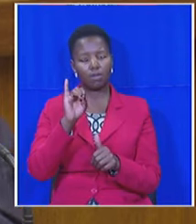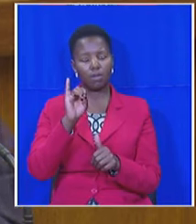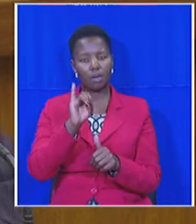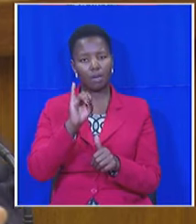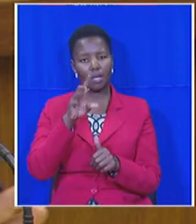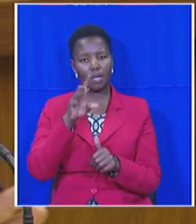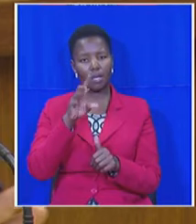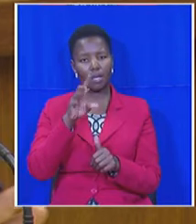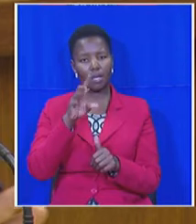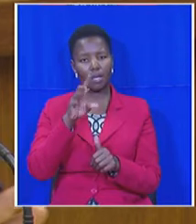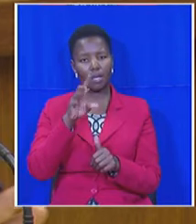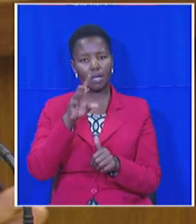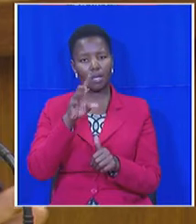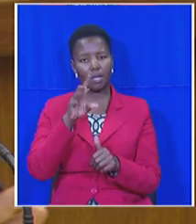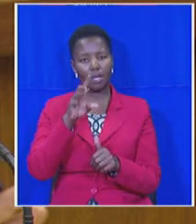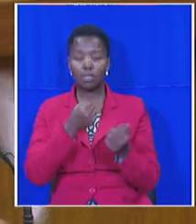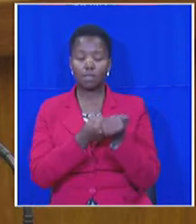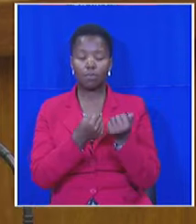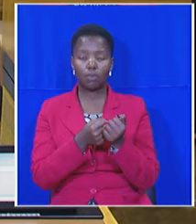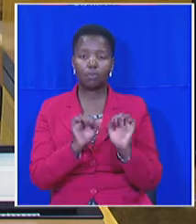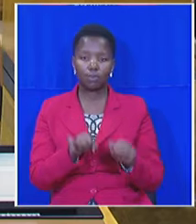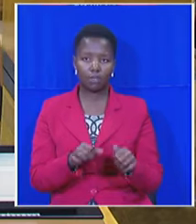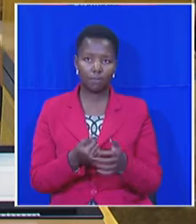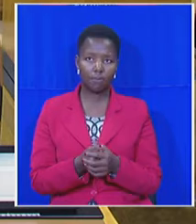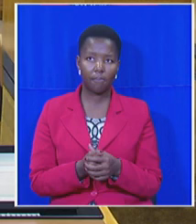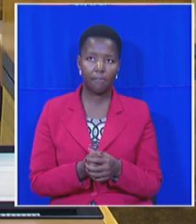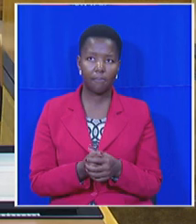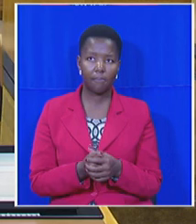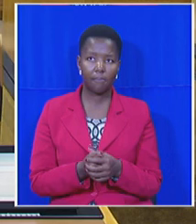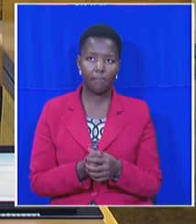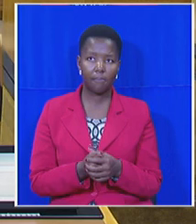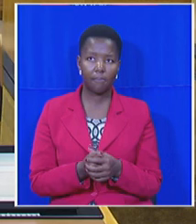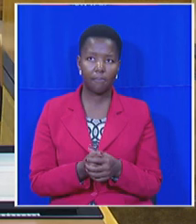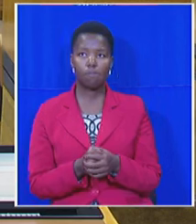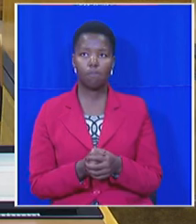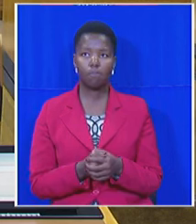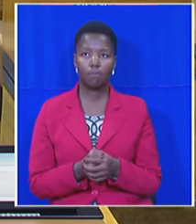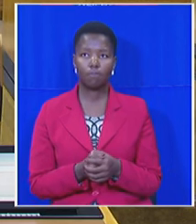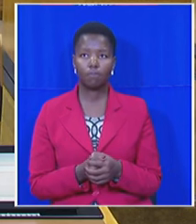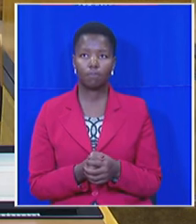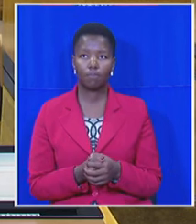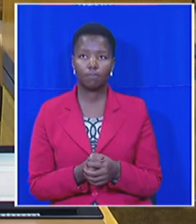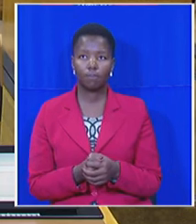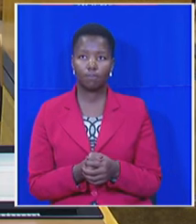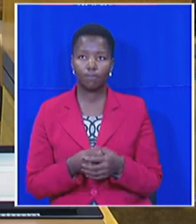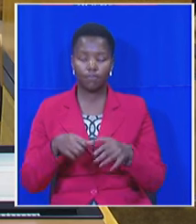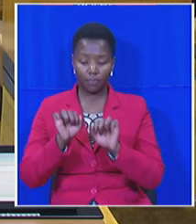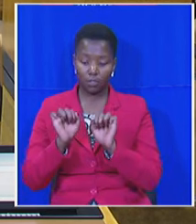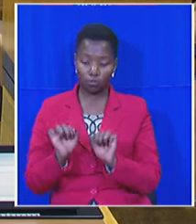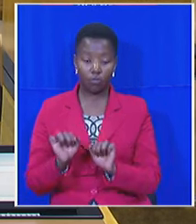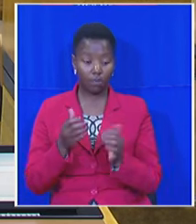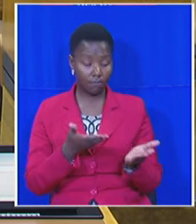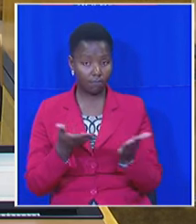initiatives. The IFP nevertheless supports this. Honorable Chairperson.